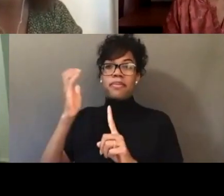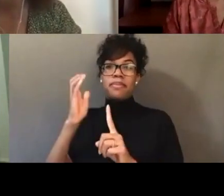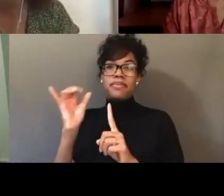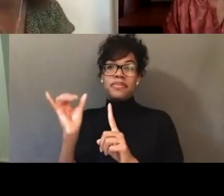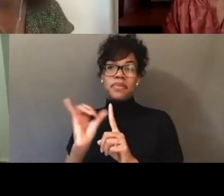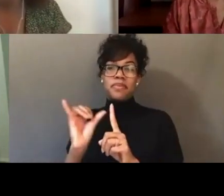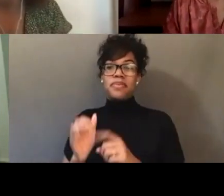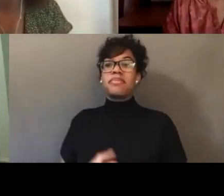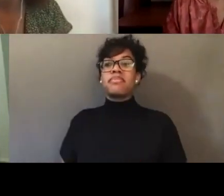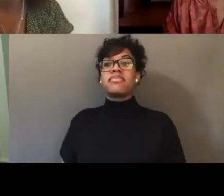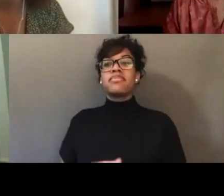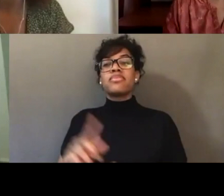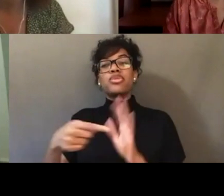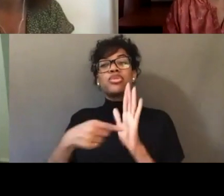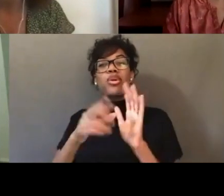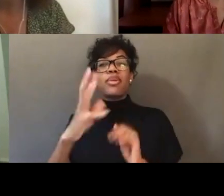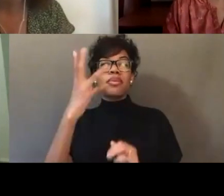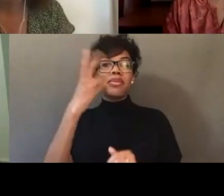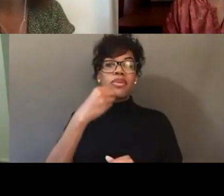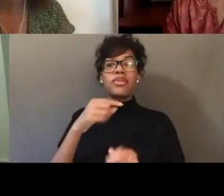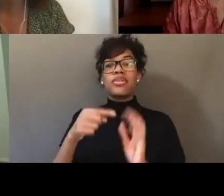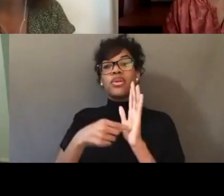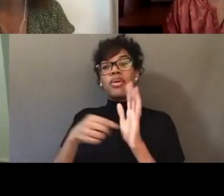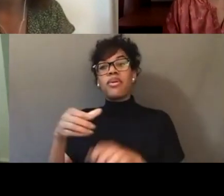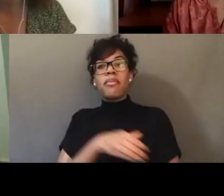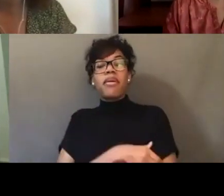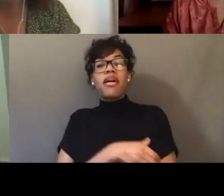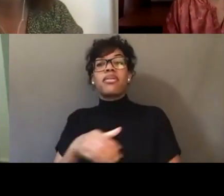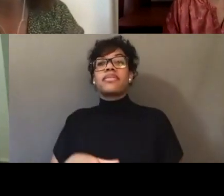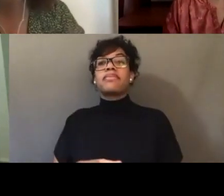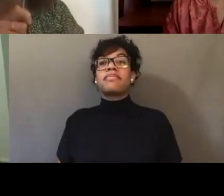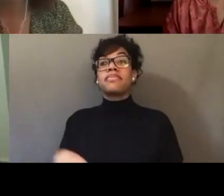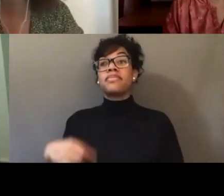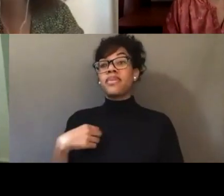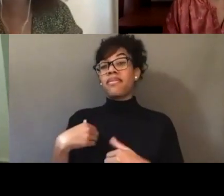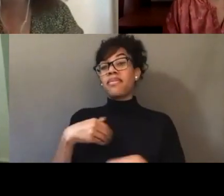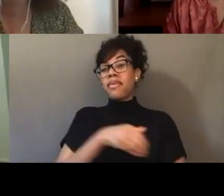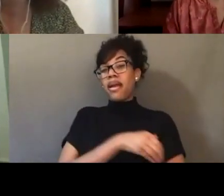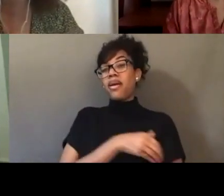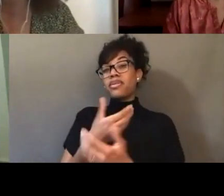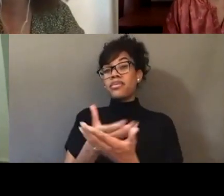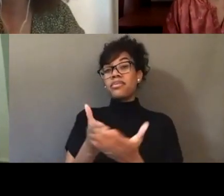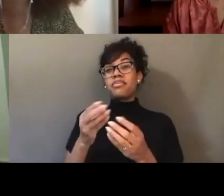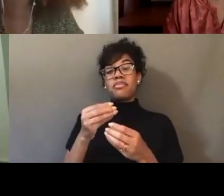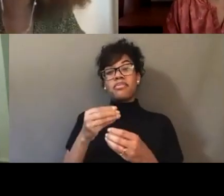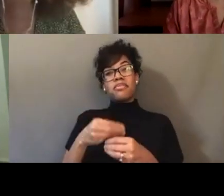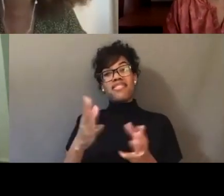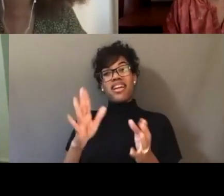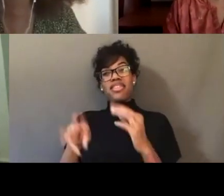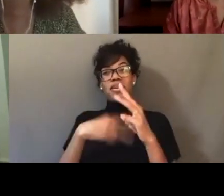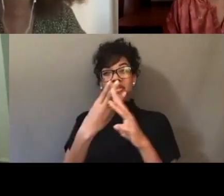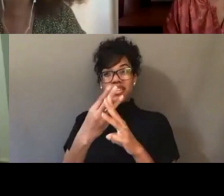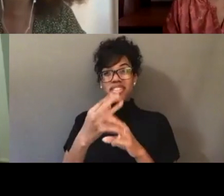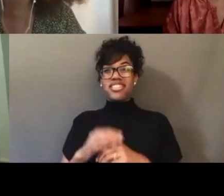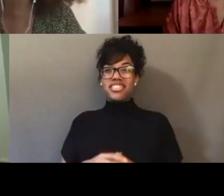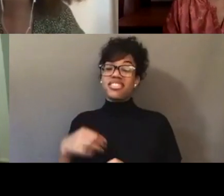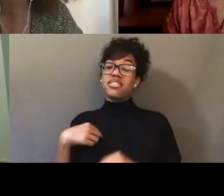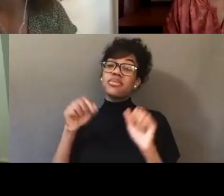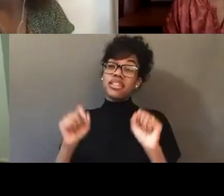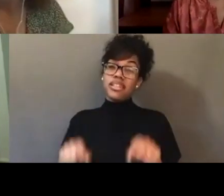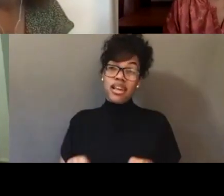bring to every space that they walk into. And so we have the power to do this. We can slow down, but we have to keep